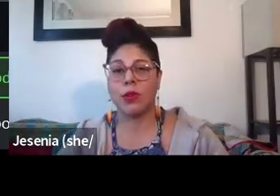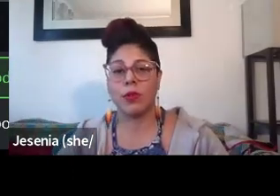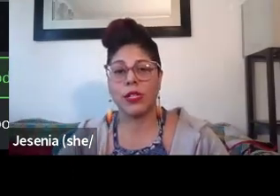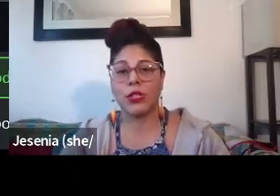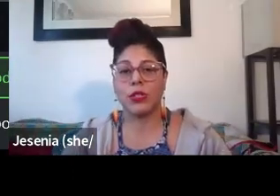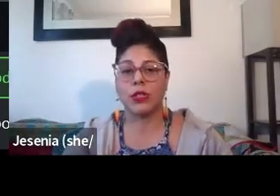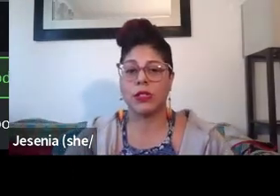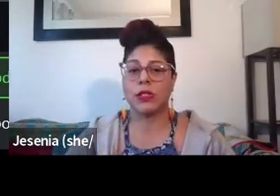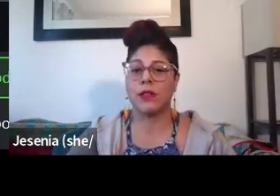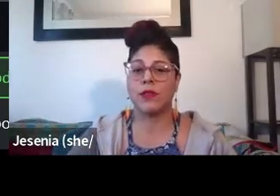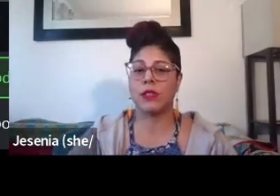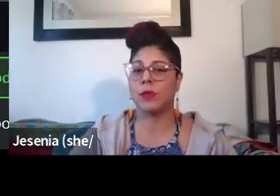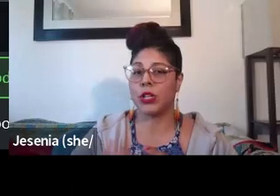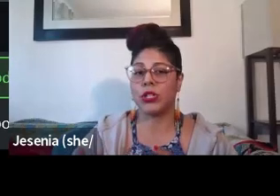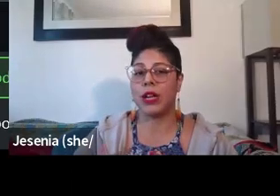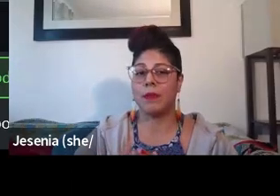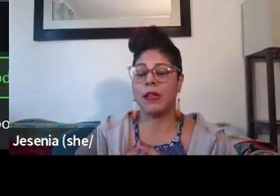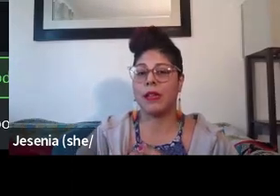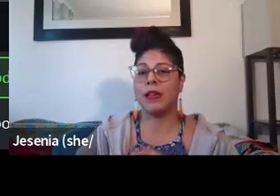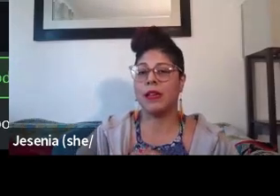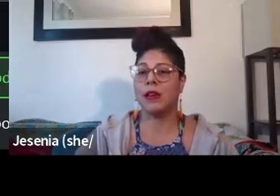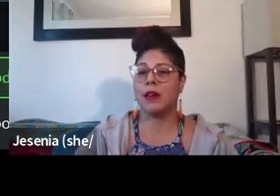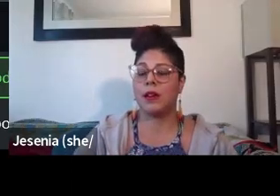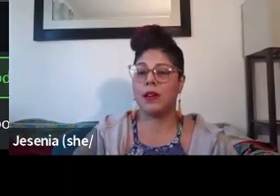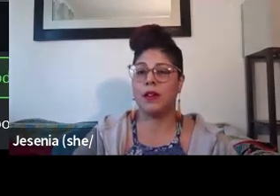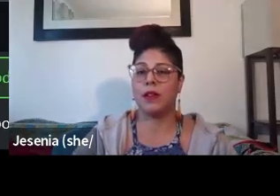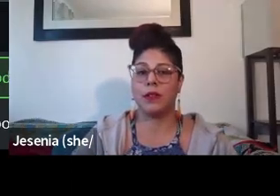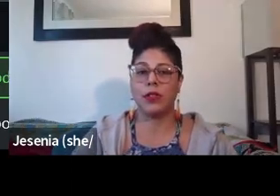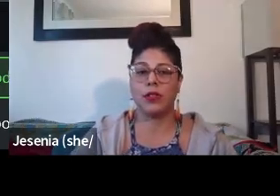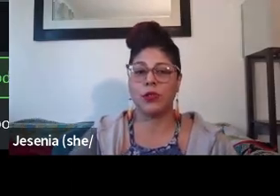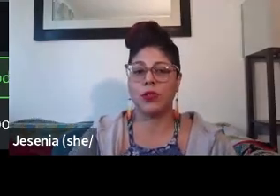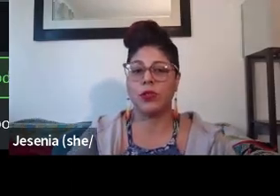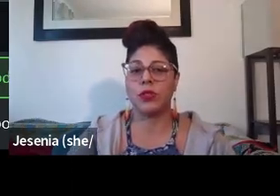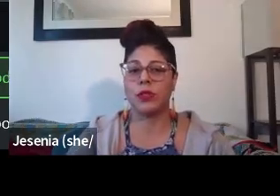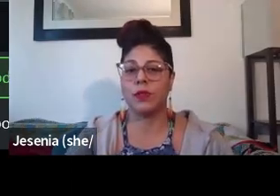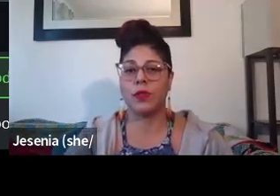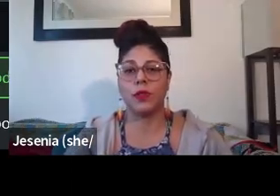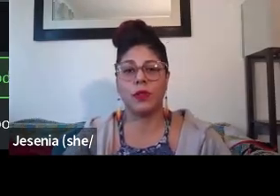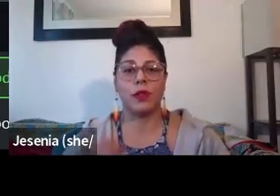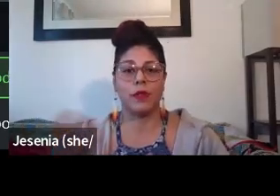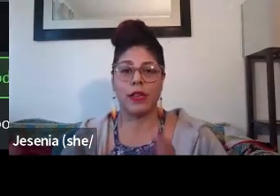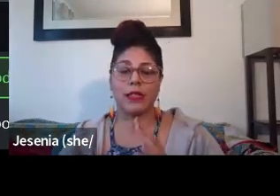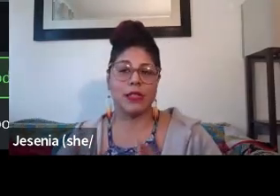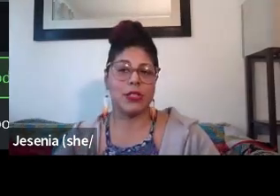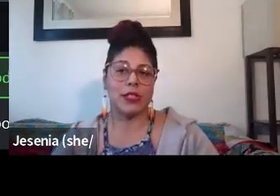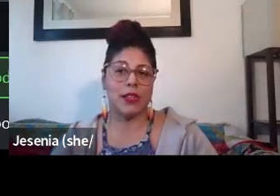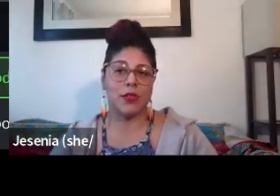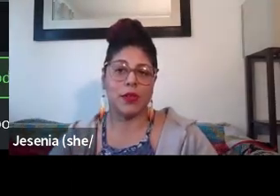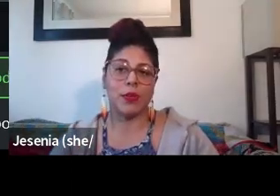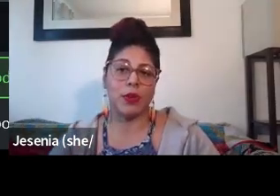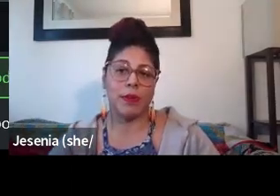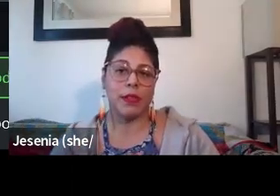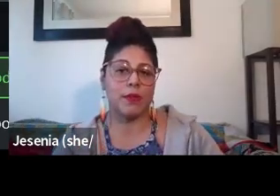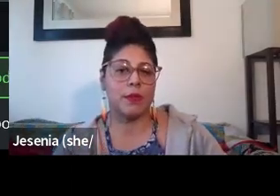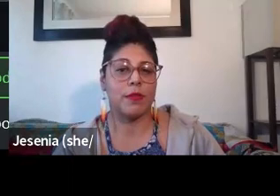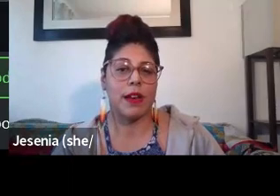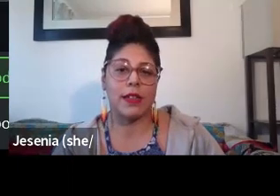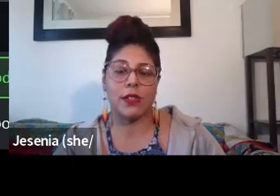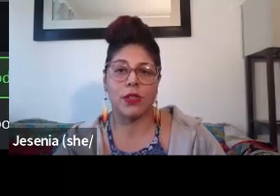we learn about other ways to participate in activism. We also offer people an opportunity to engage